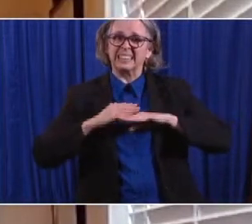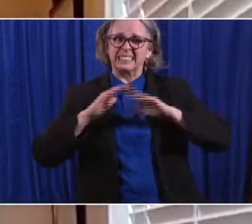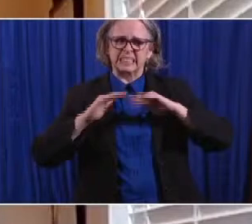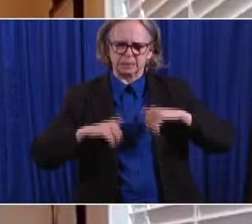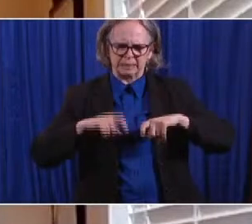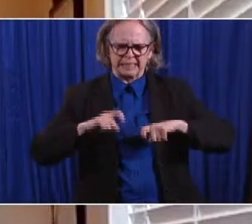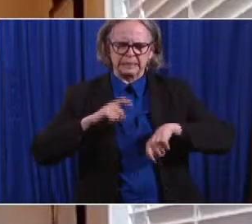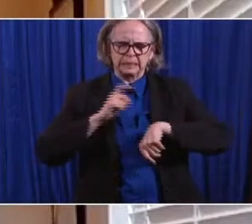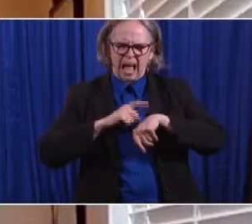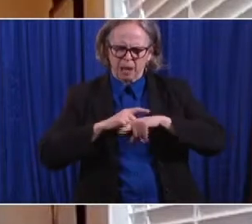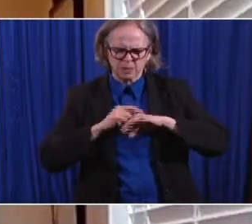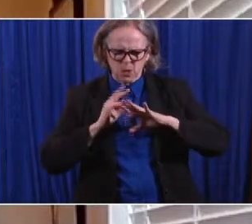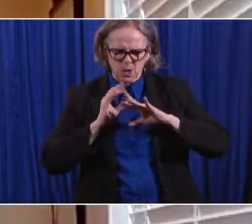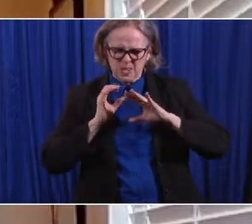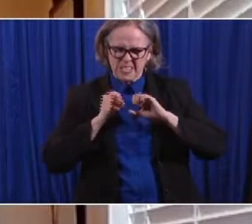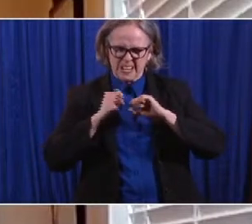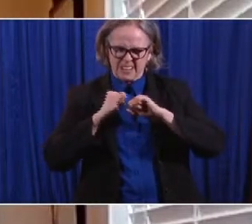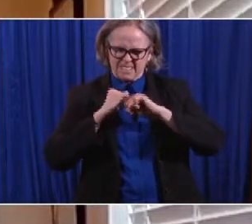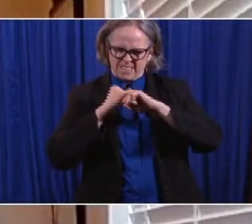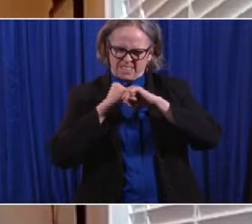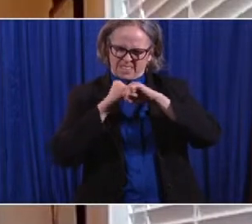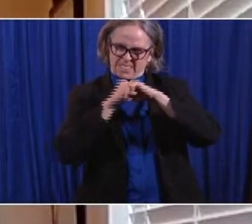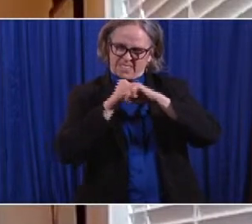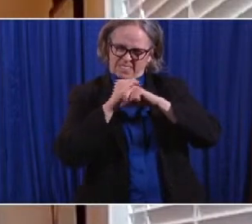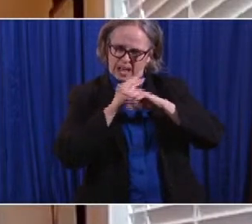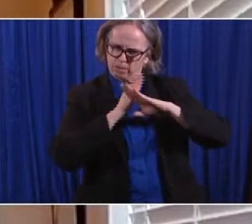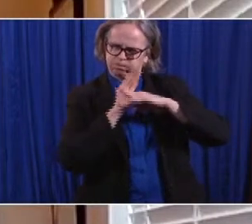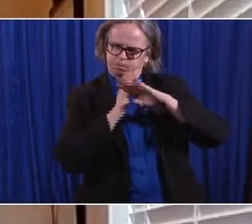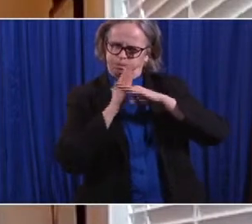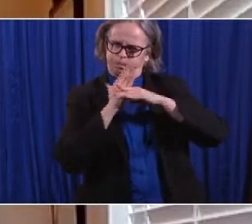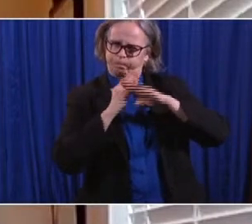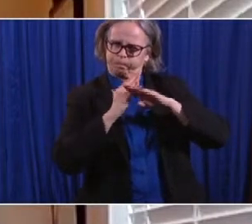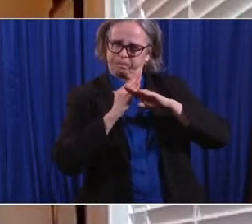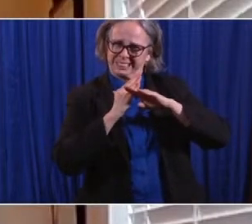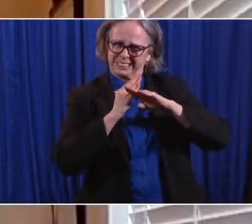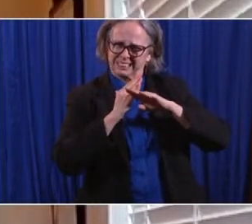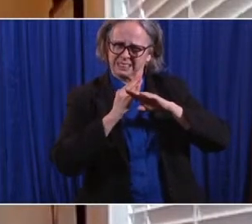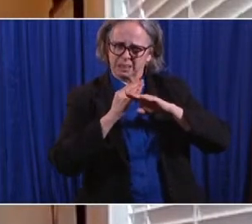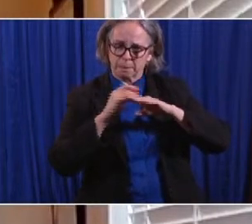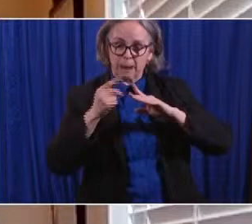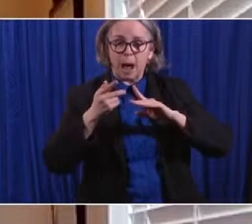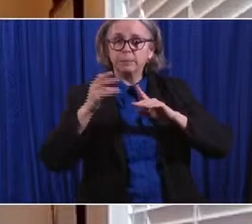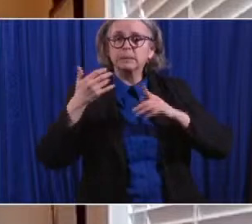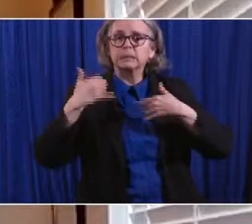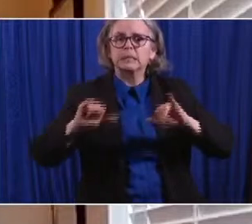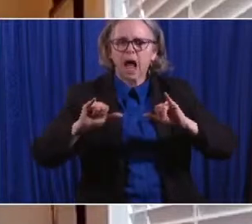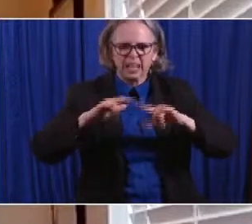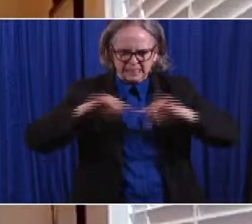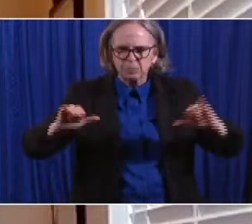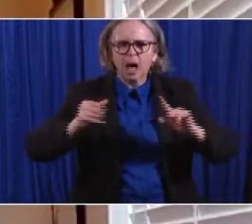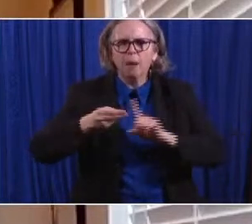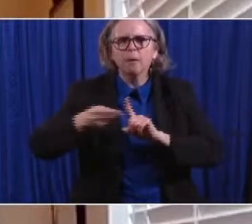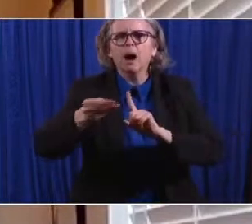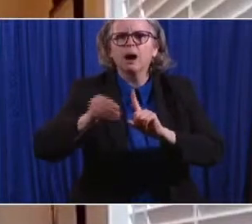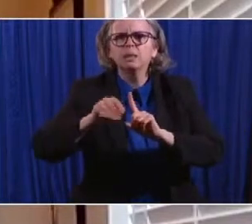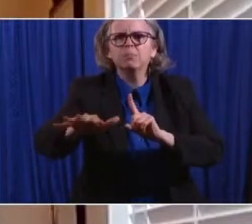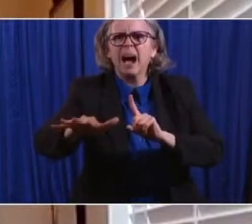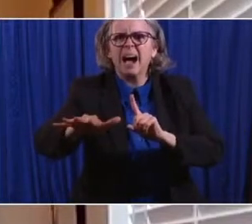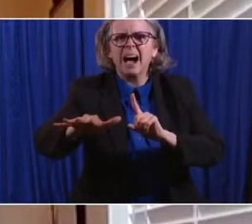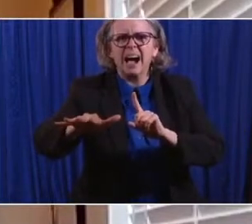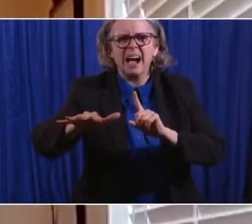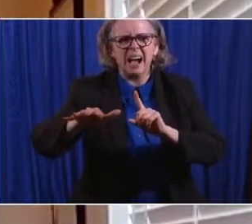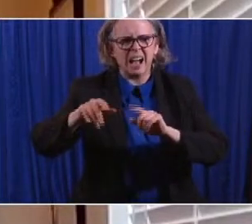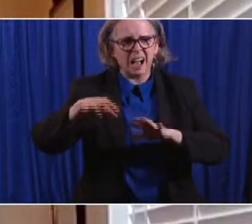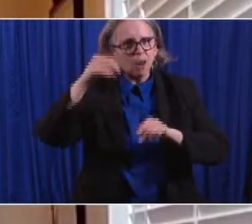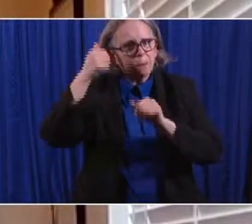all boils down to herd immunity. When we get closer to that, as the governor has noted, we're going to be able to start